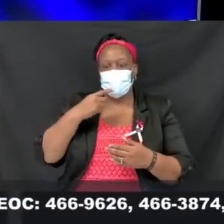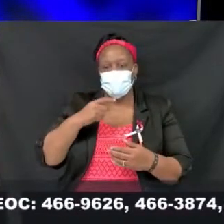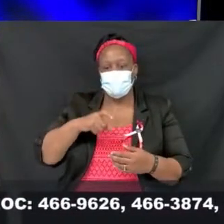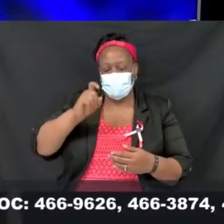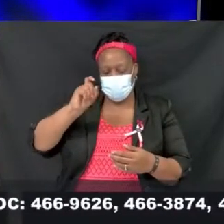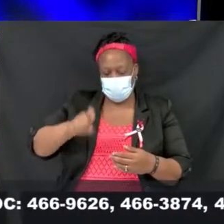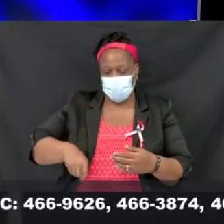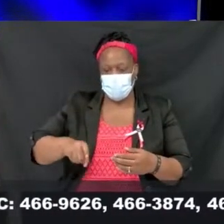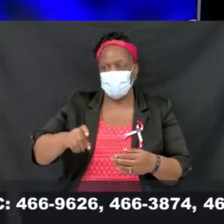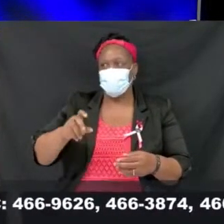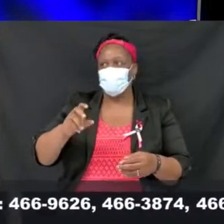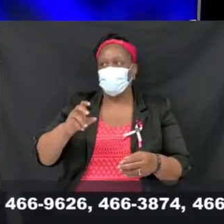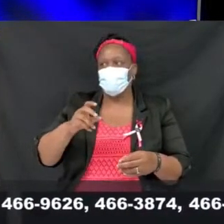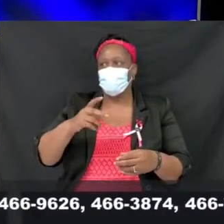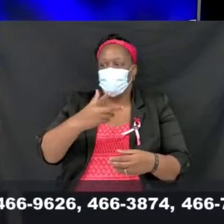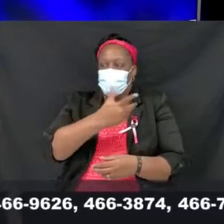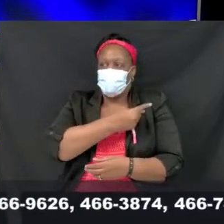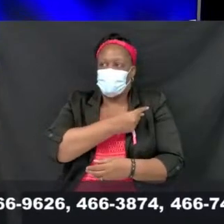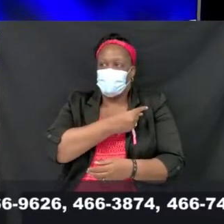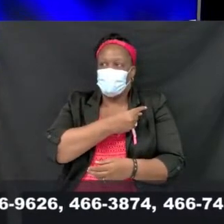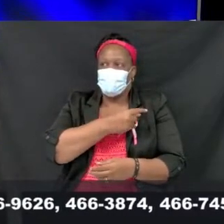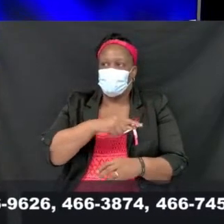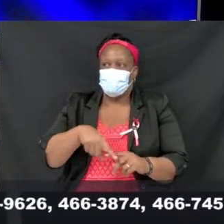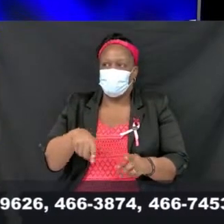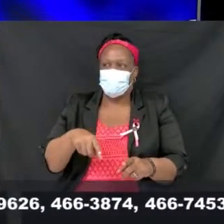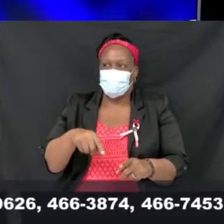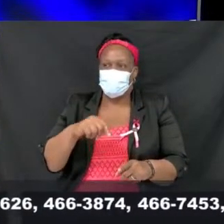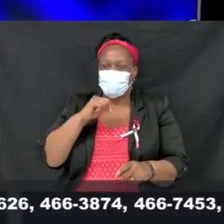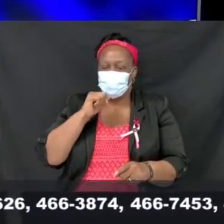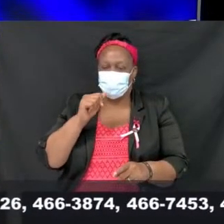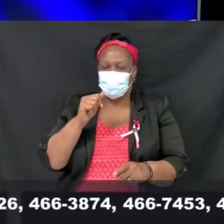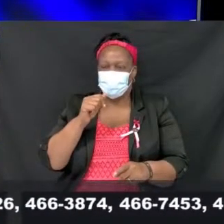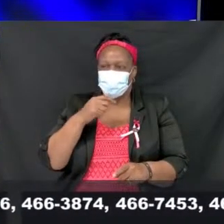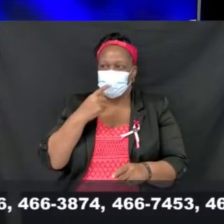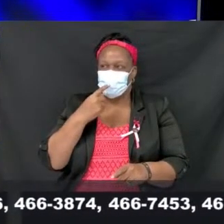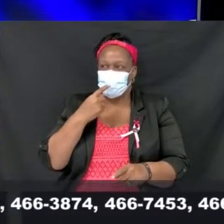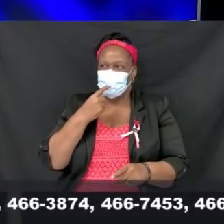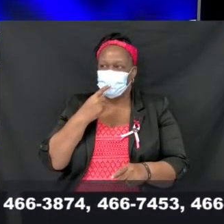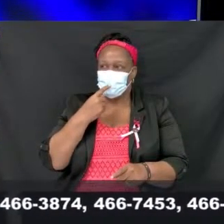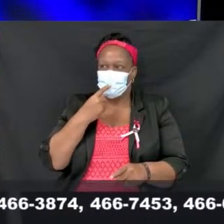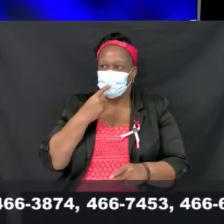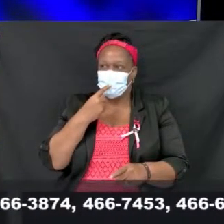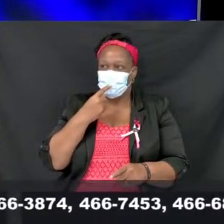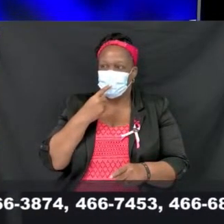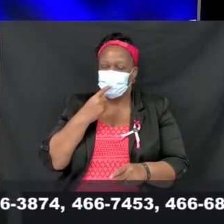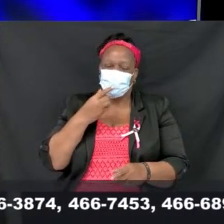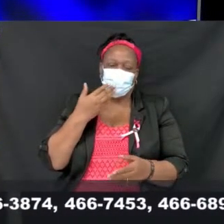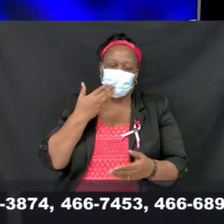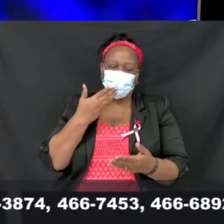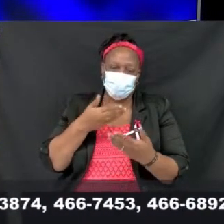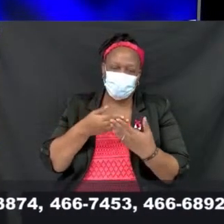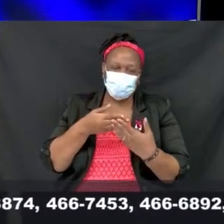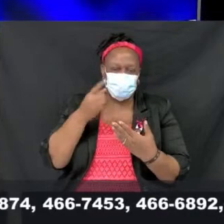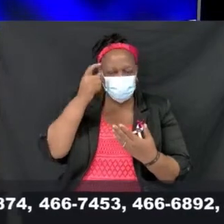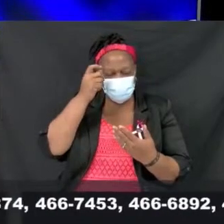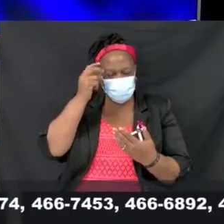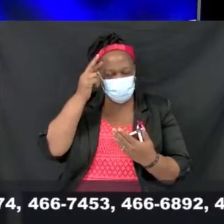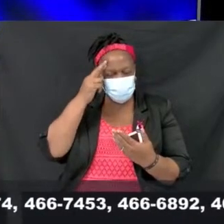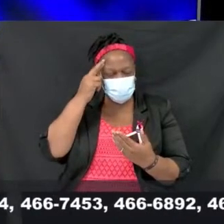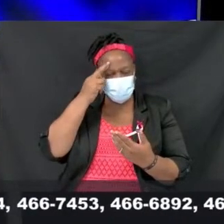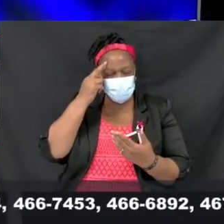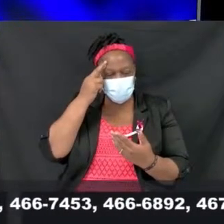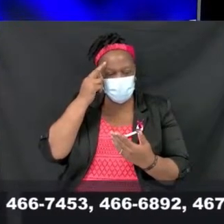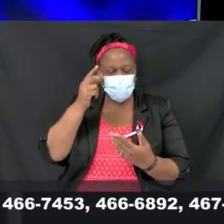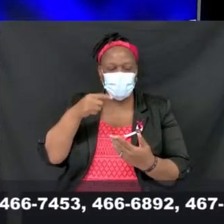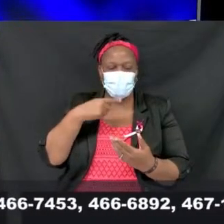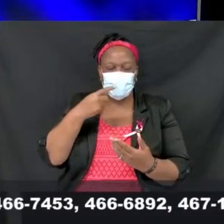I think I said that a few months ago, and the position still stands in that there is good reason to mandate it from